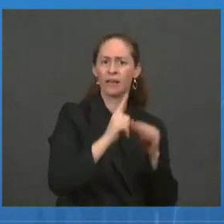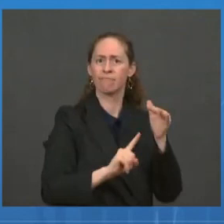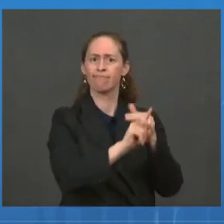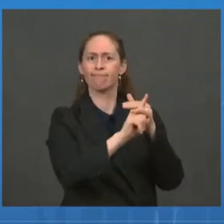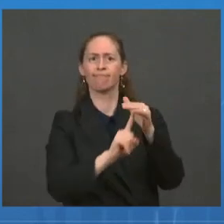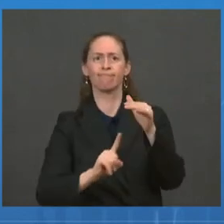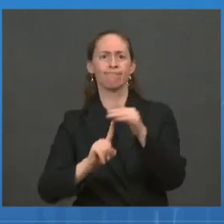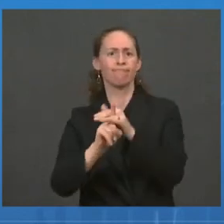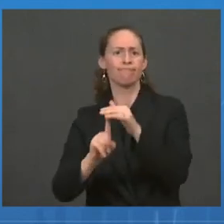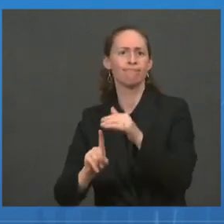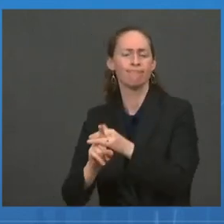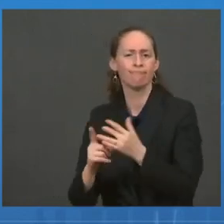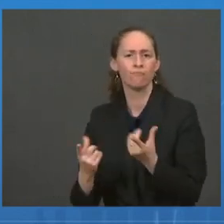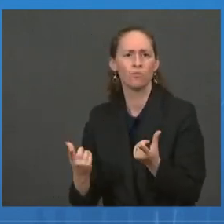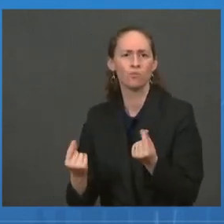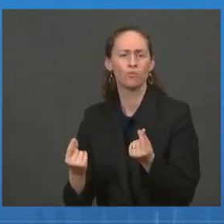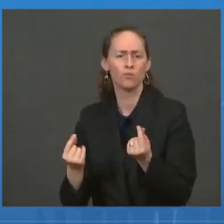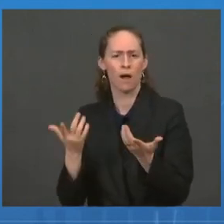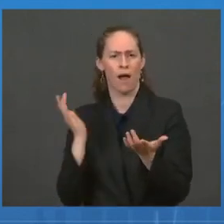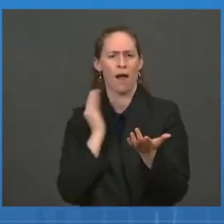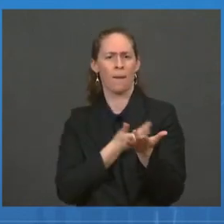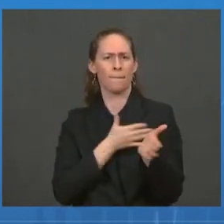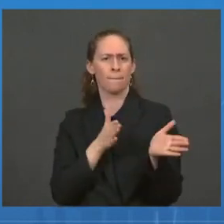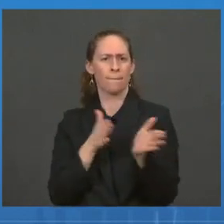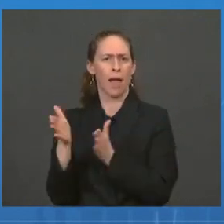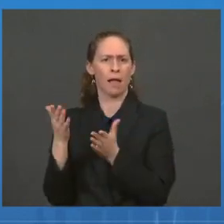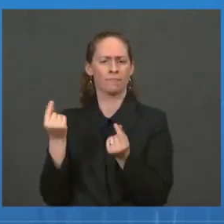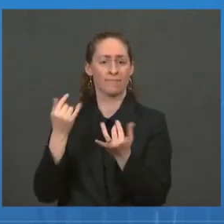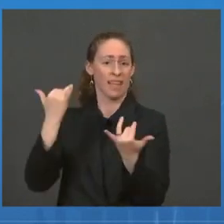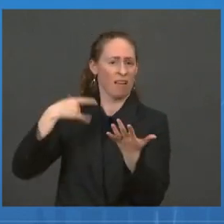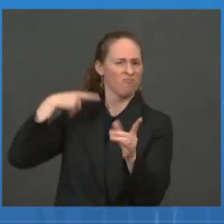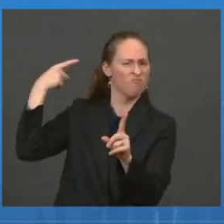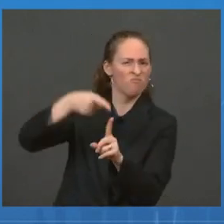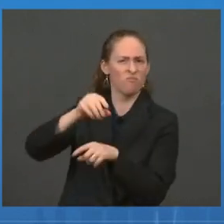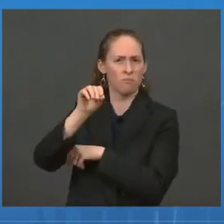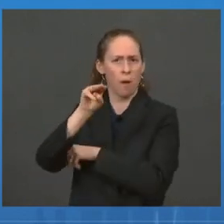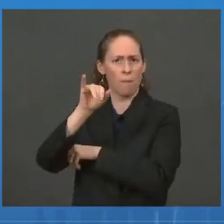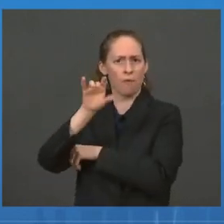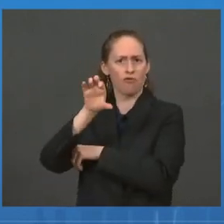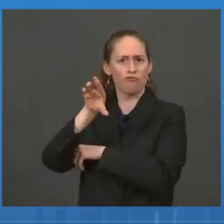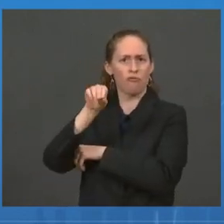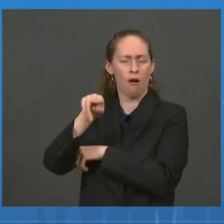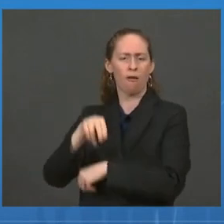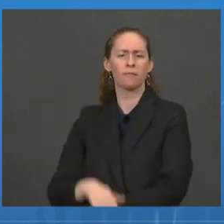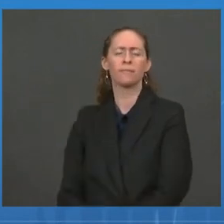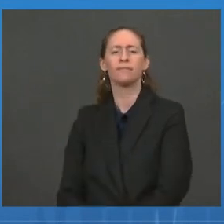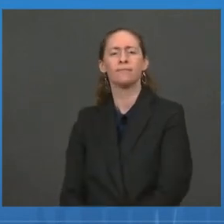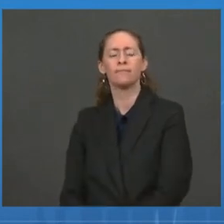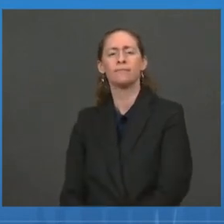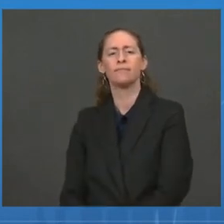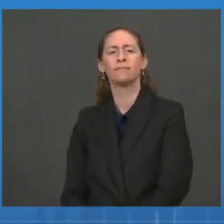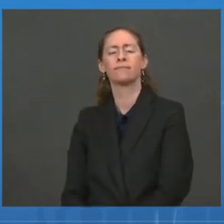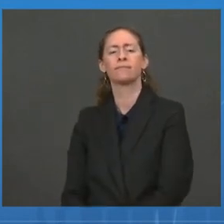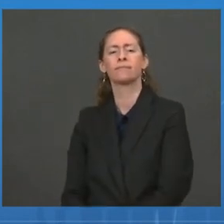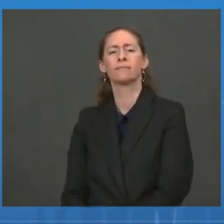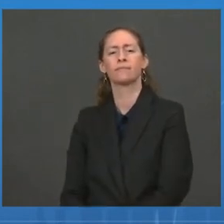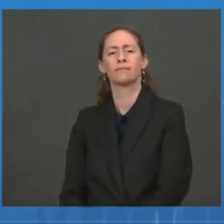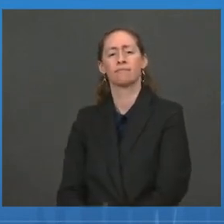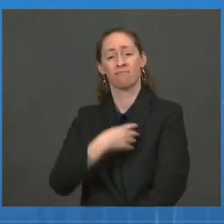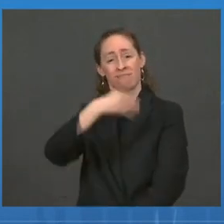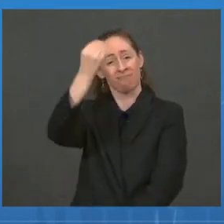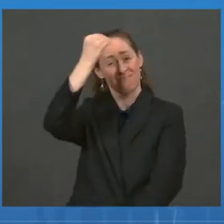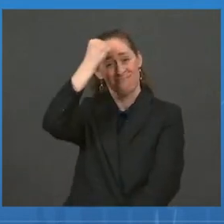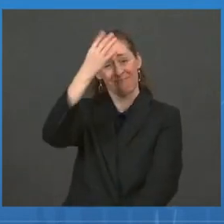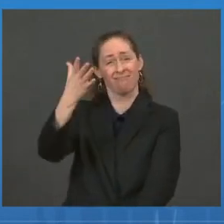crystal clear we have far more tools to fight the variant today than we had at this time last year